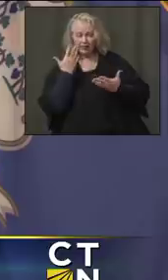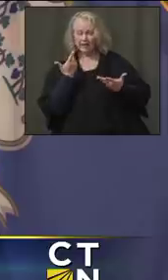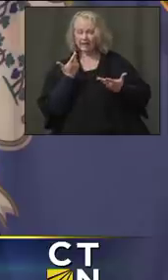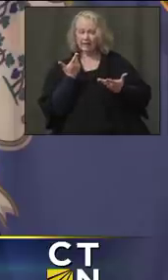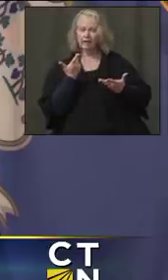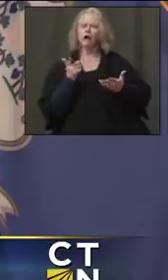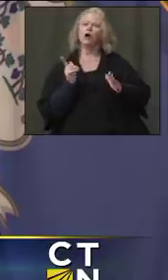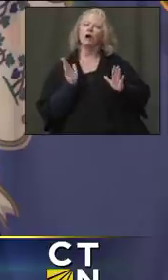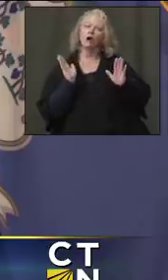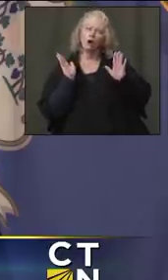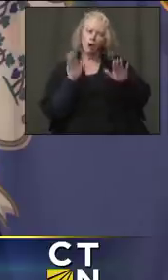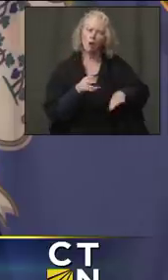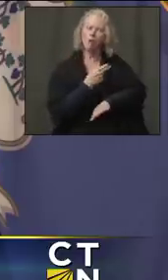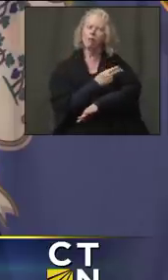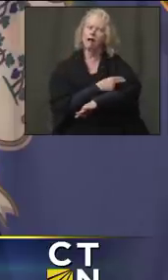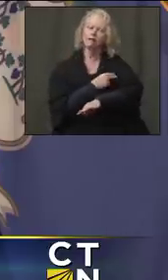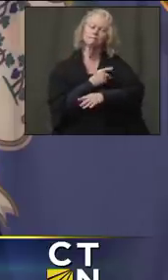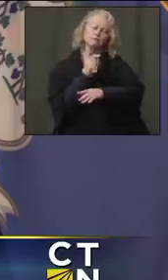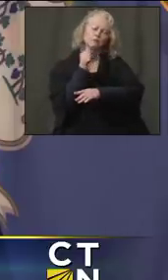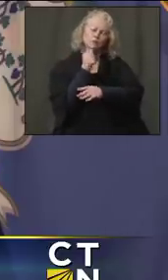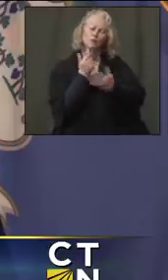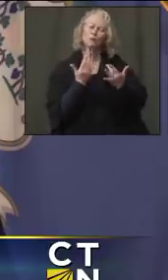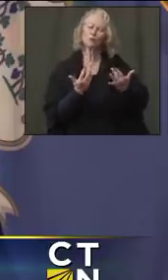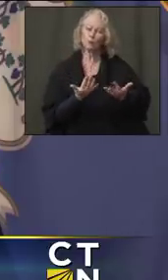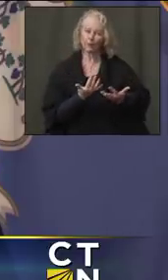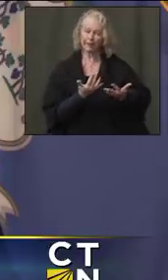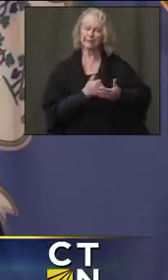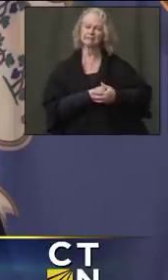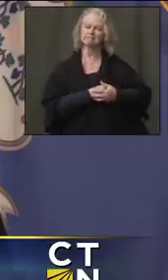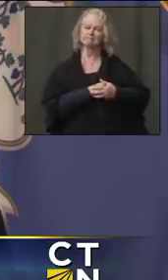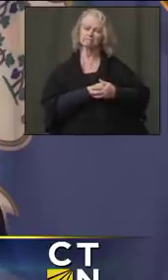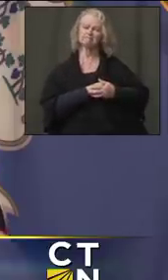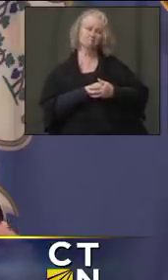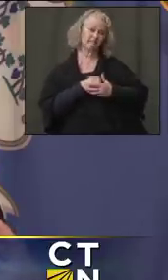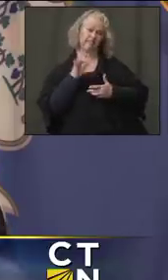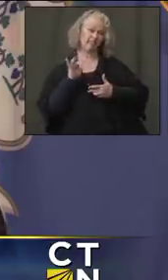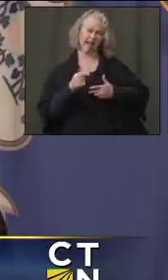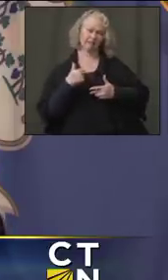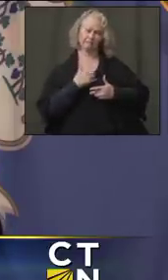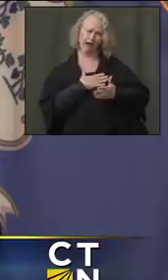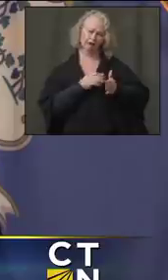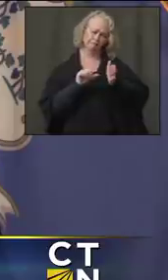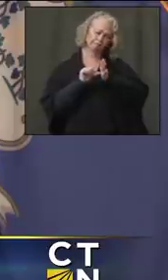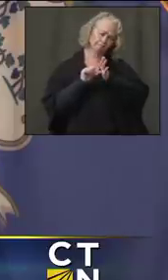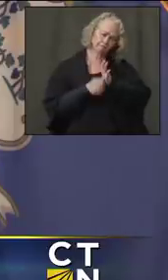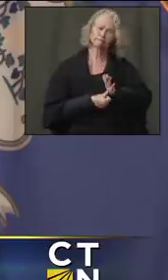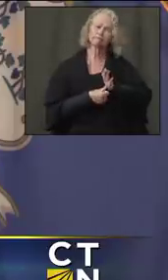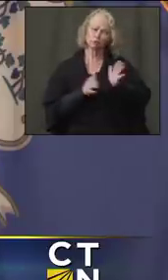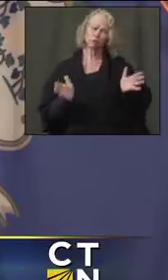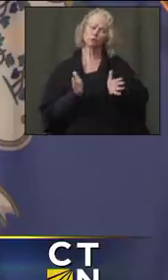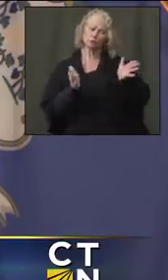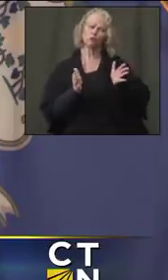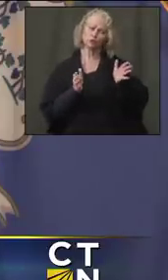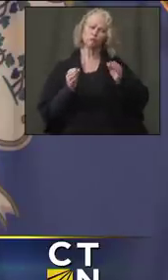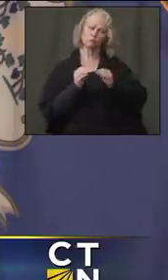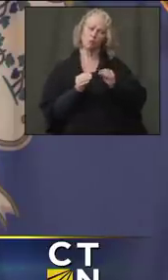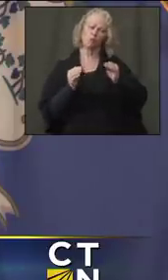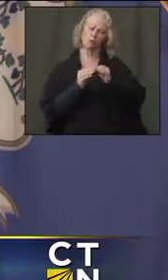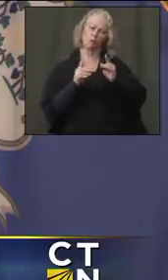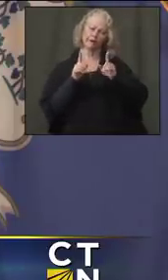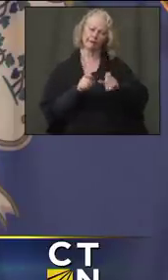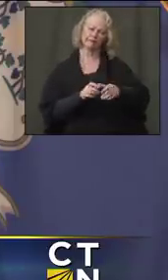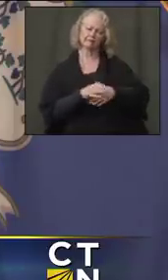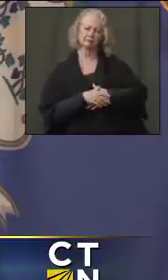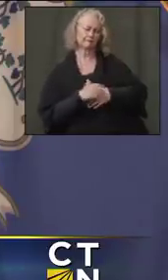complications, go to the hospital. Don't wait. I mean, that's one of the first things I can do to get more testing going now. I'm